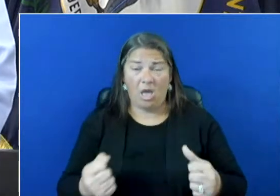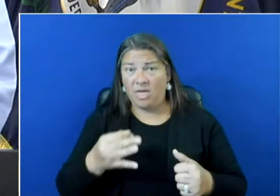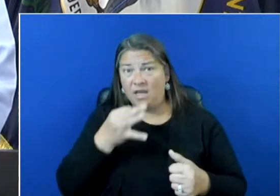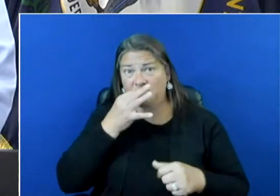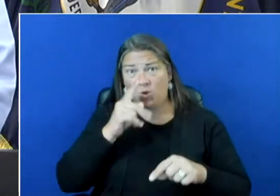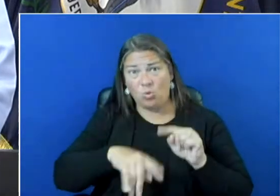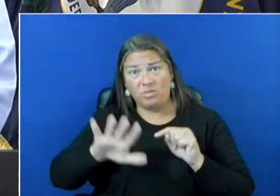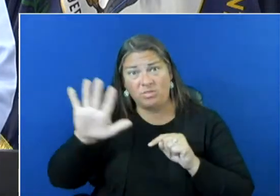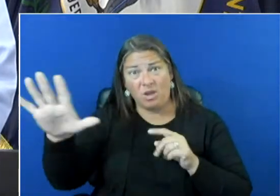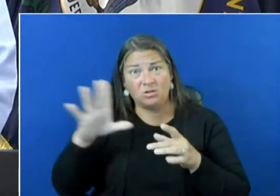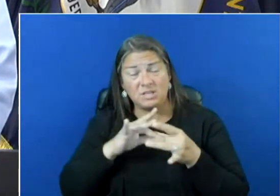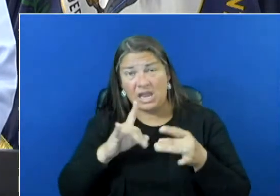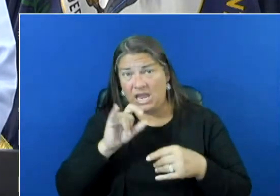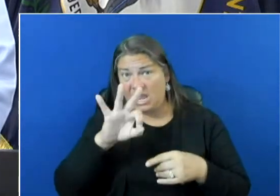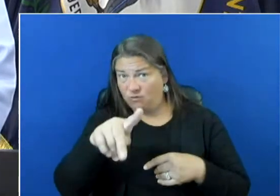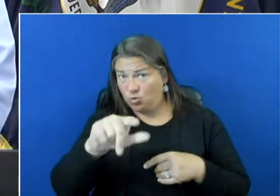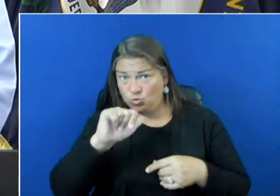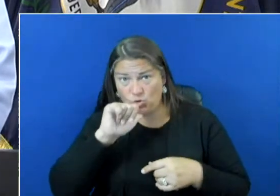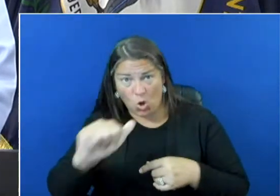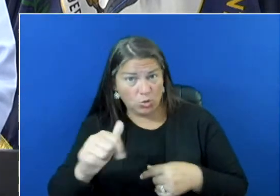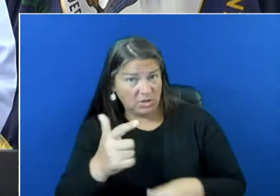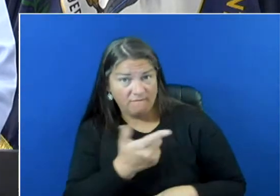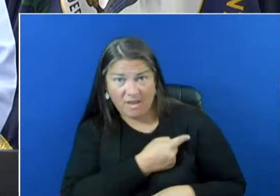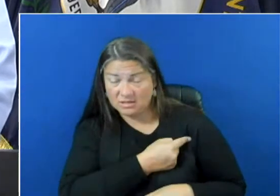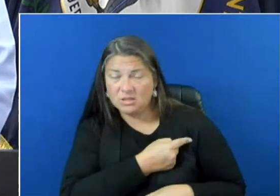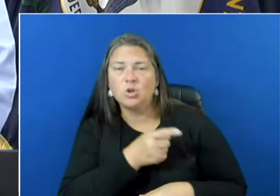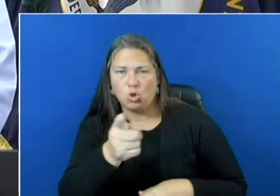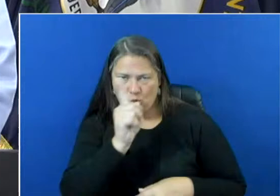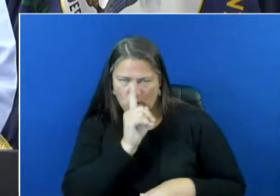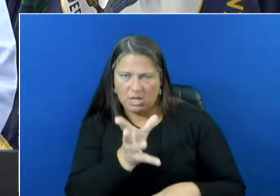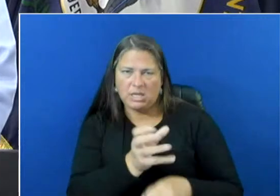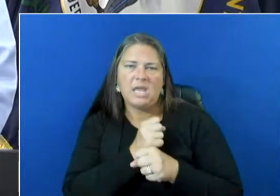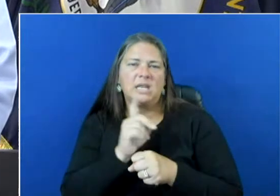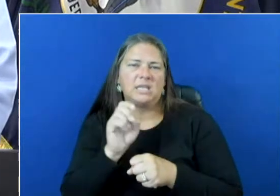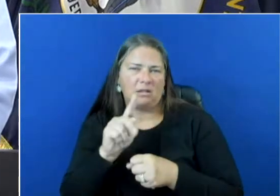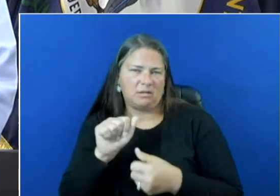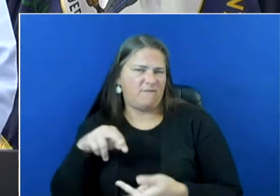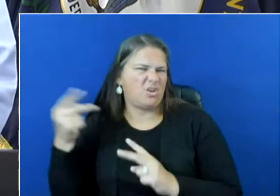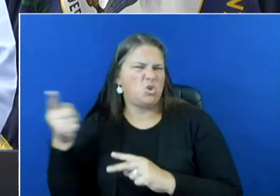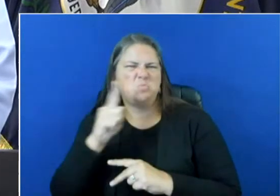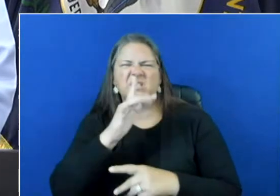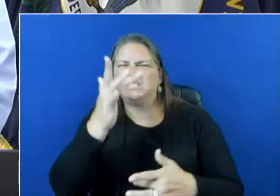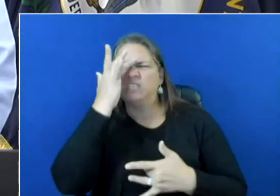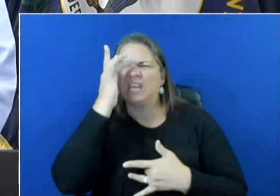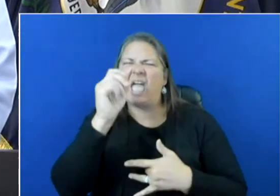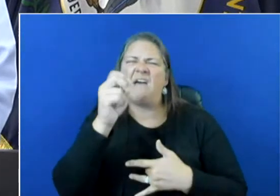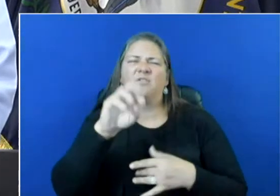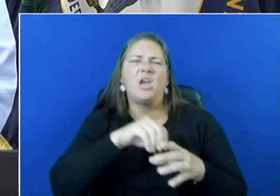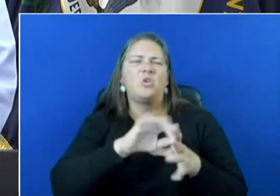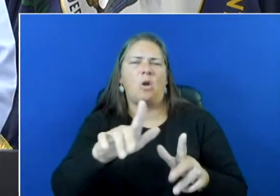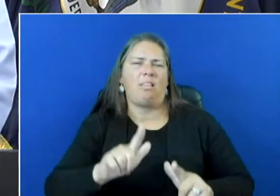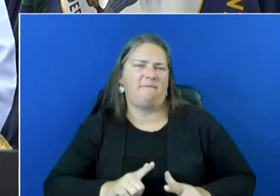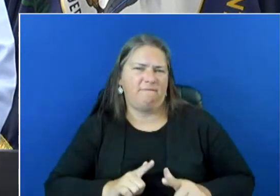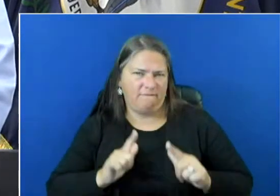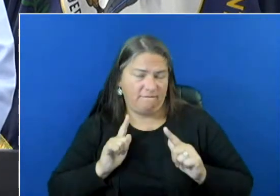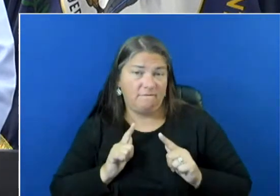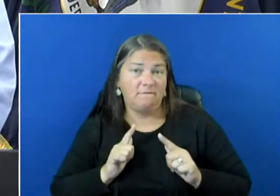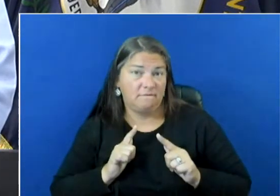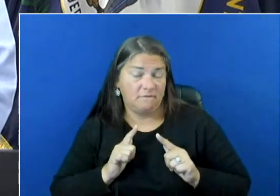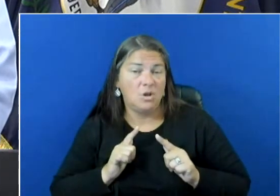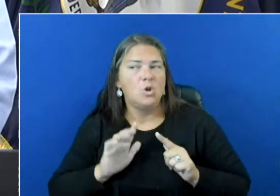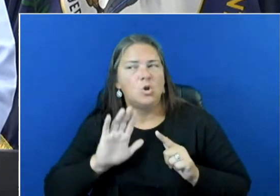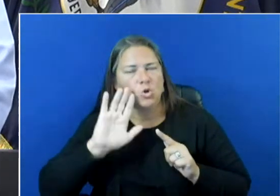if you don't get vaccinated, you will get the variant, and it will be the sickest that you will ever be in your life. So go to your